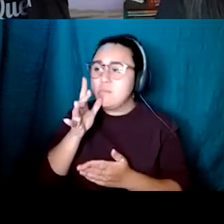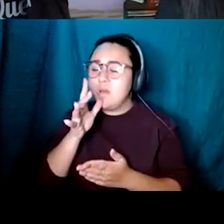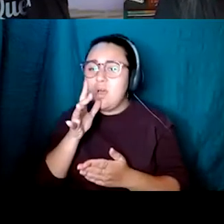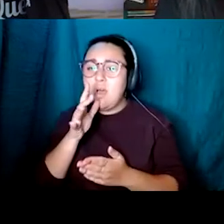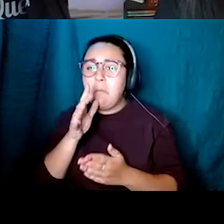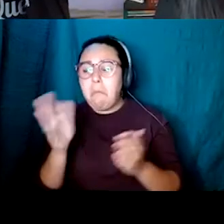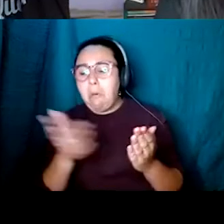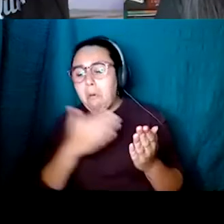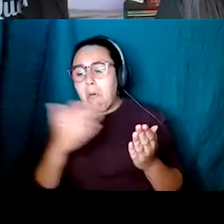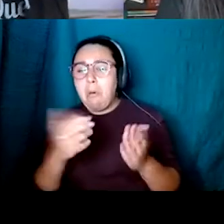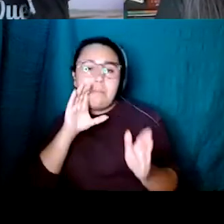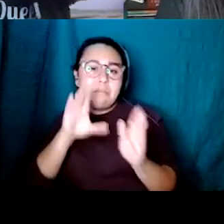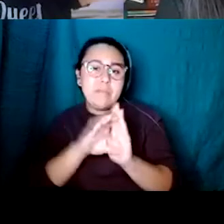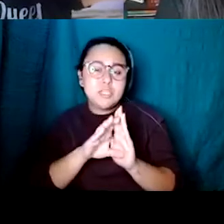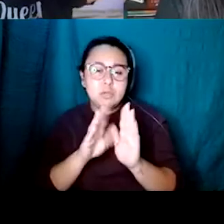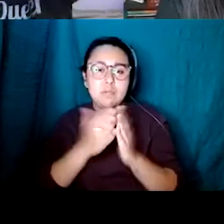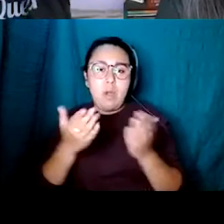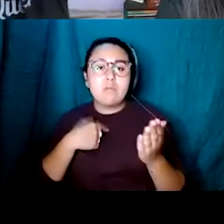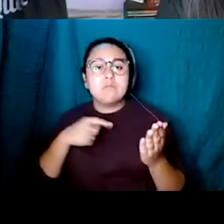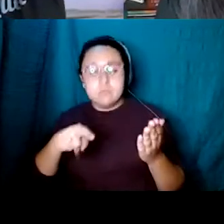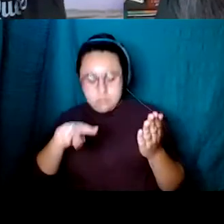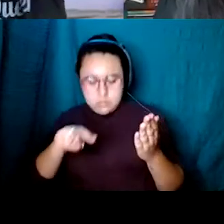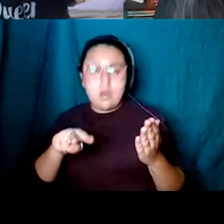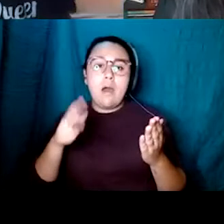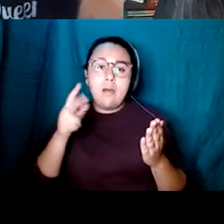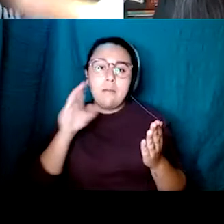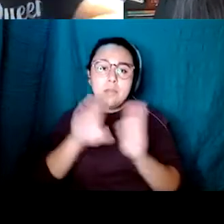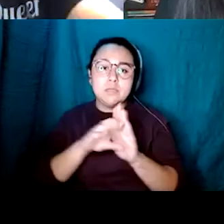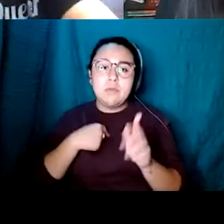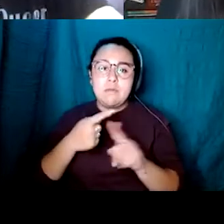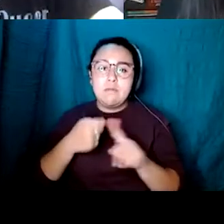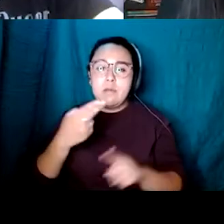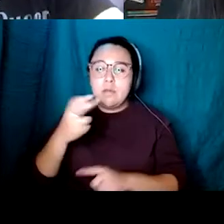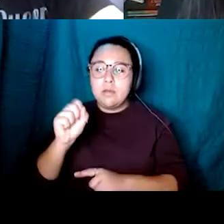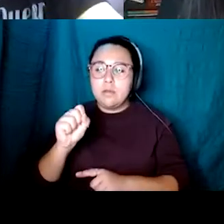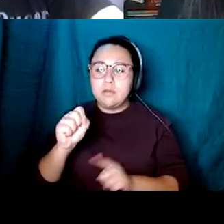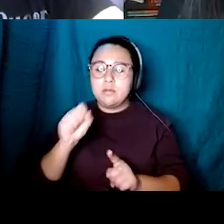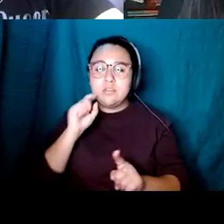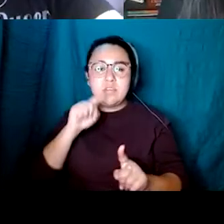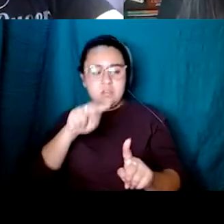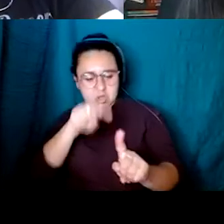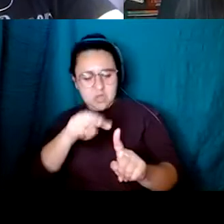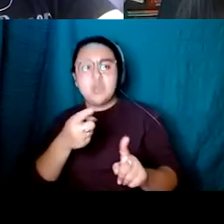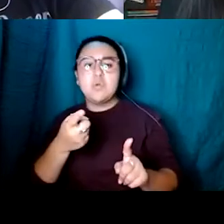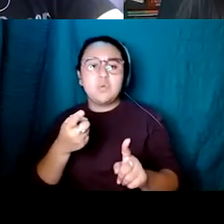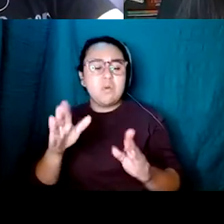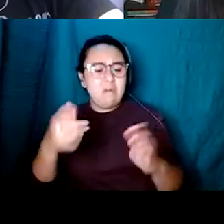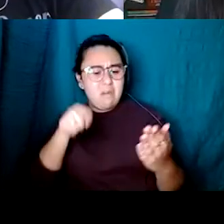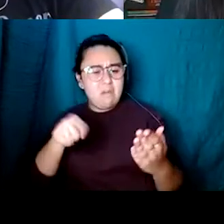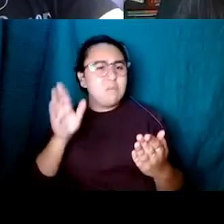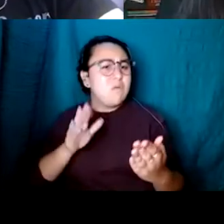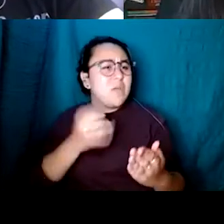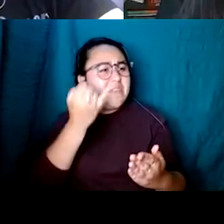albums that she came across an album of pictures of me from high school. "Look at you," she sighed wistfully. "You used to be so